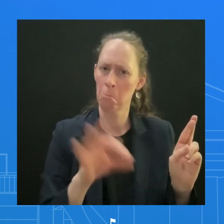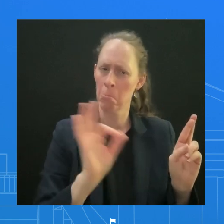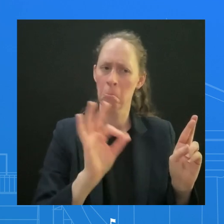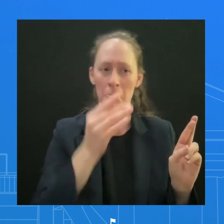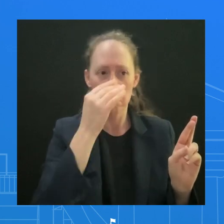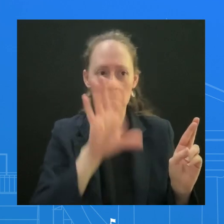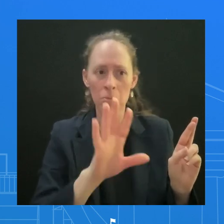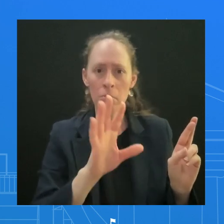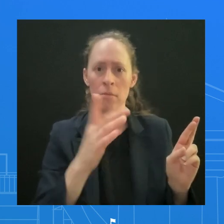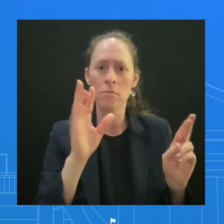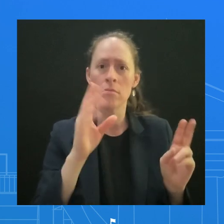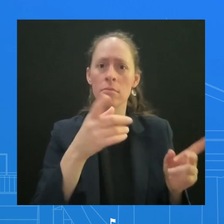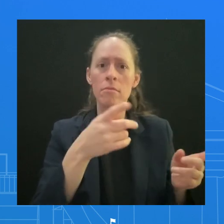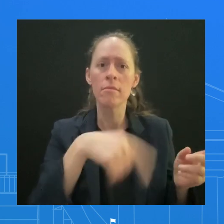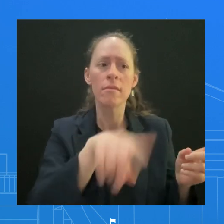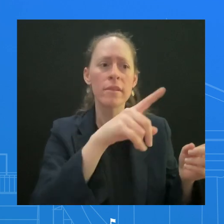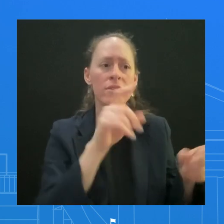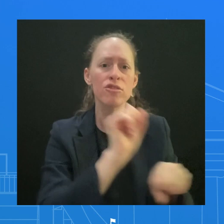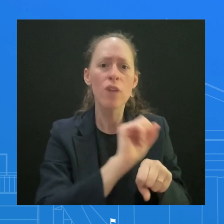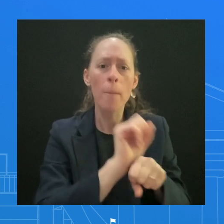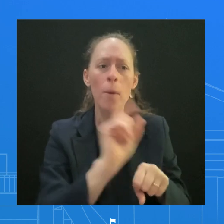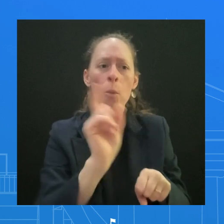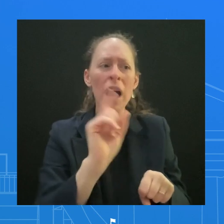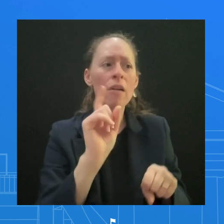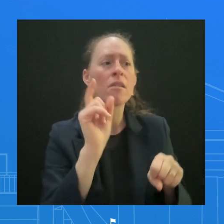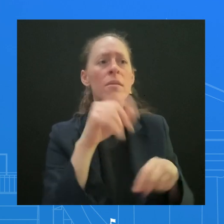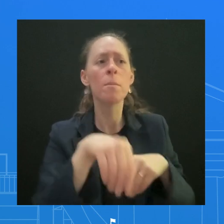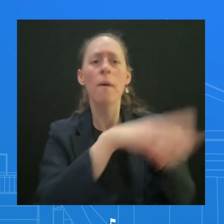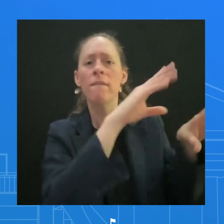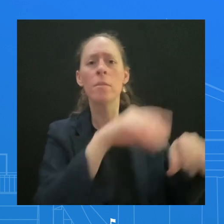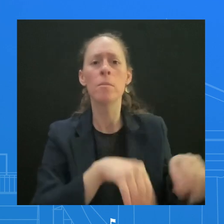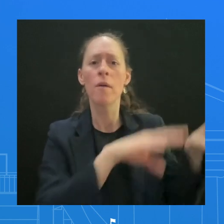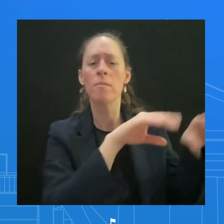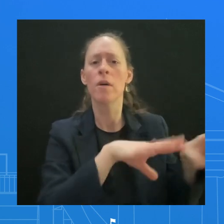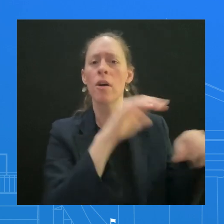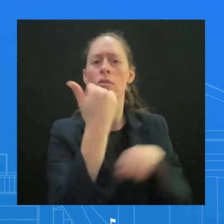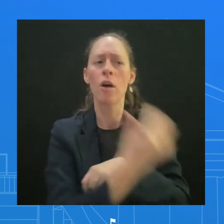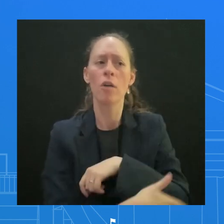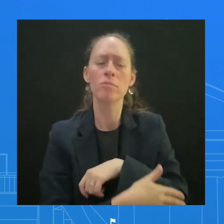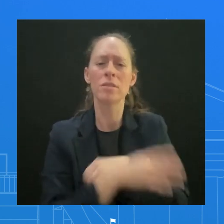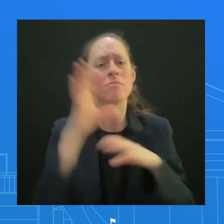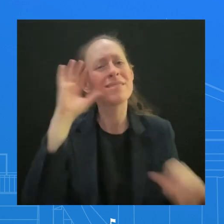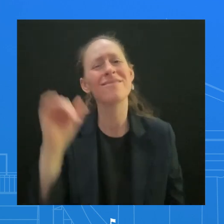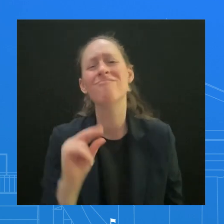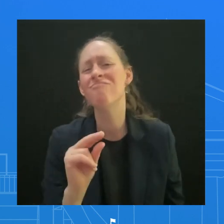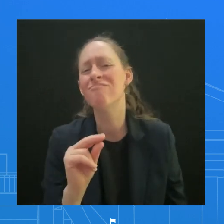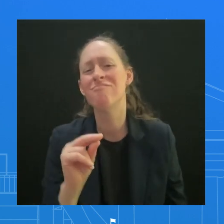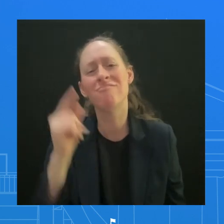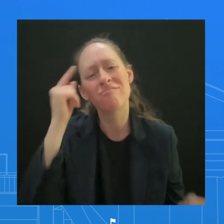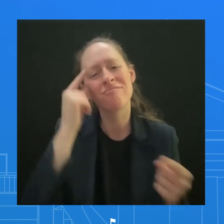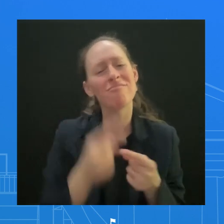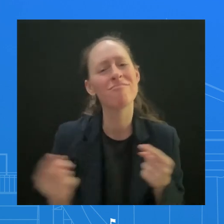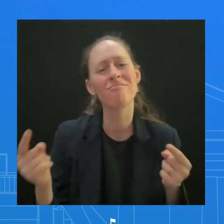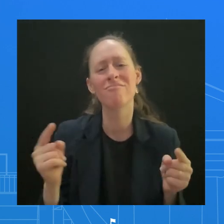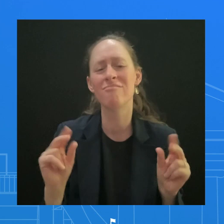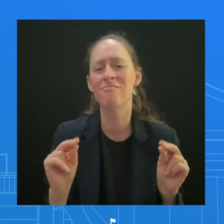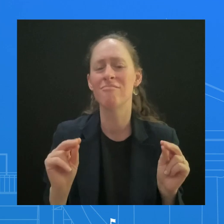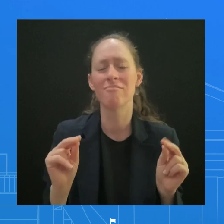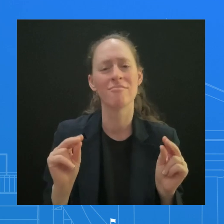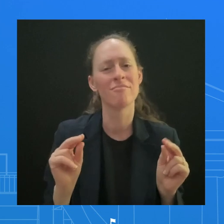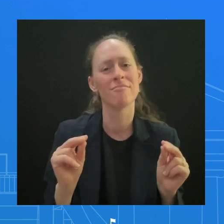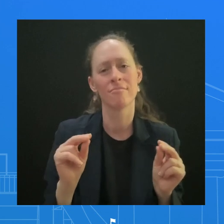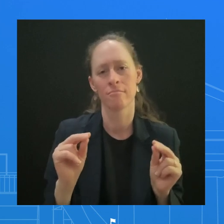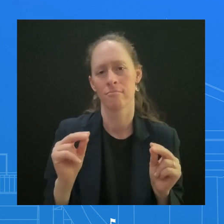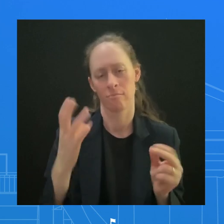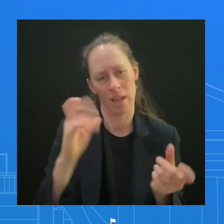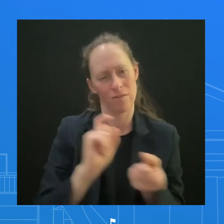is a break. It is a break from those failed policies. It is focused on growing the middle class and empowering workers,